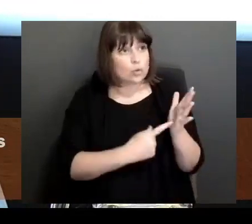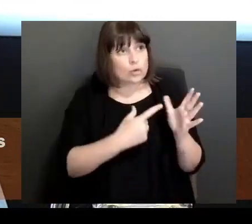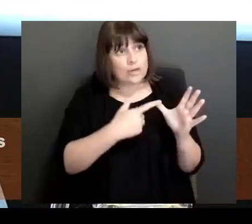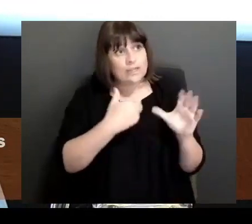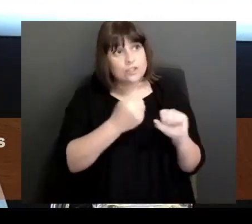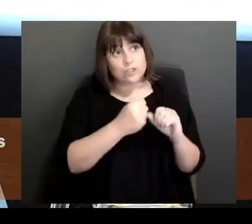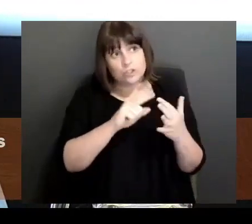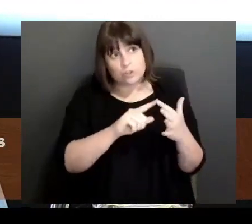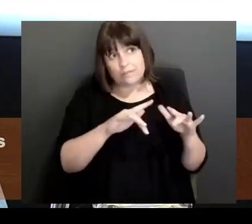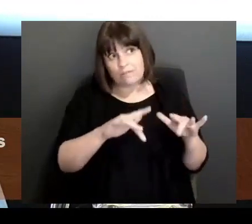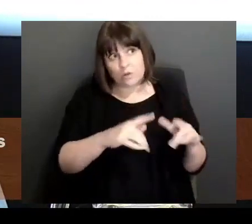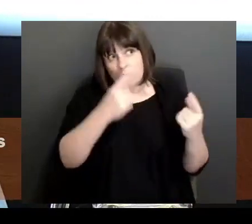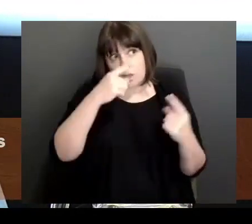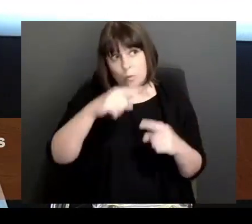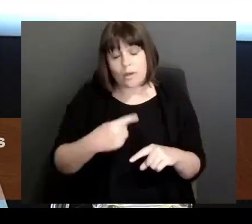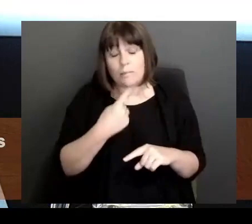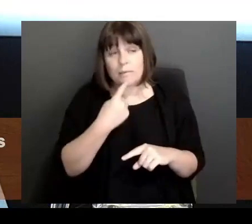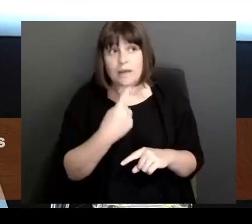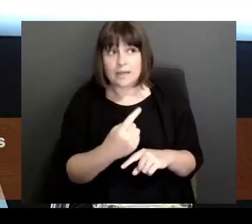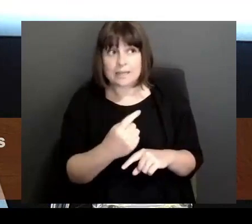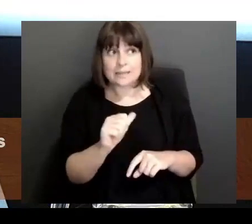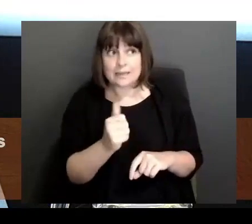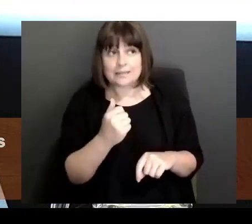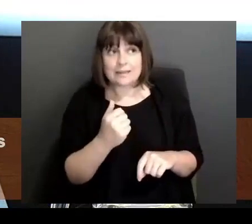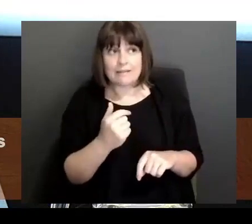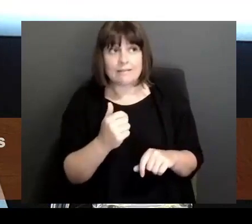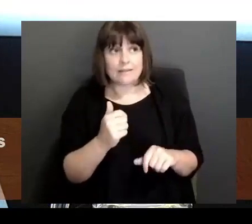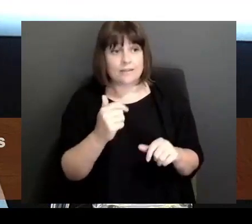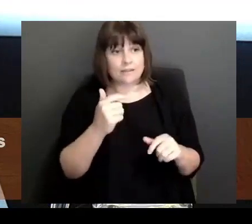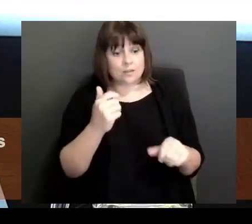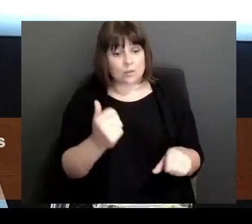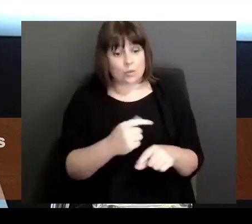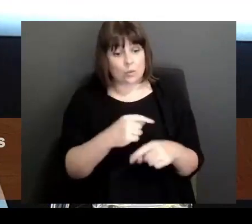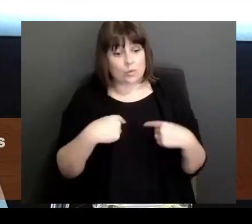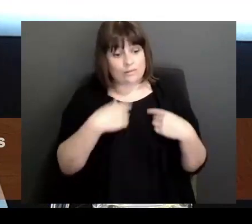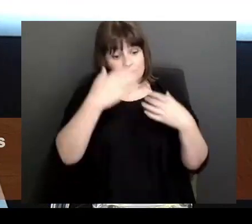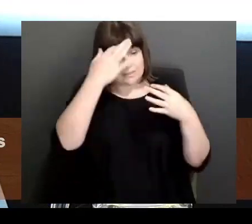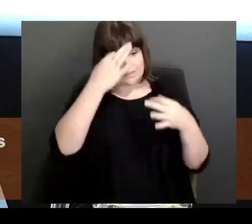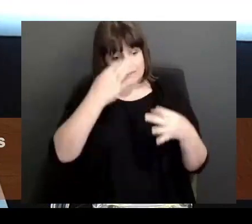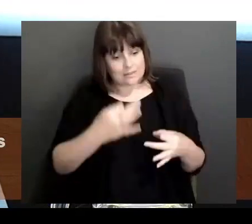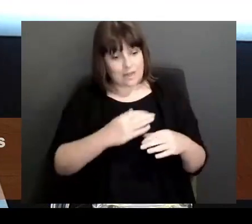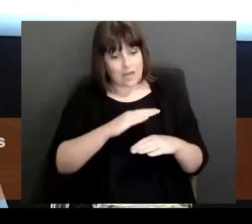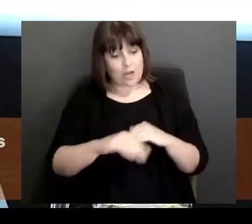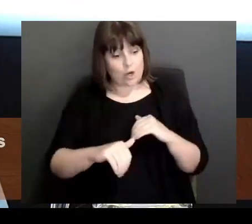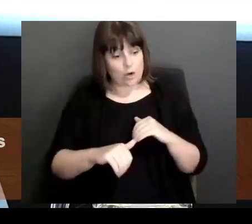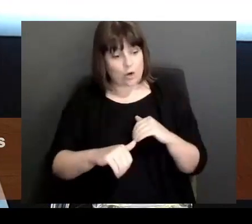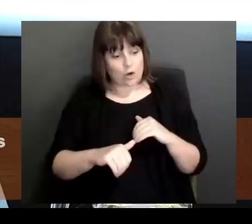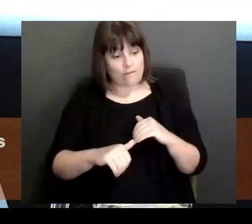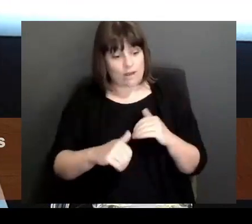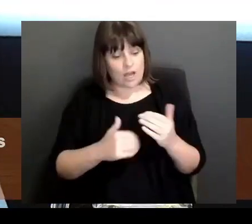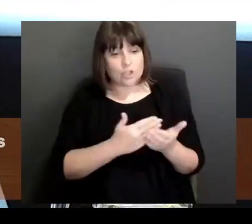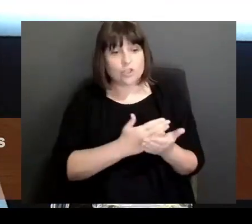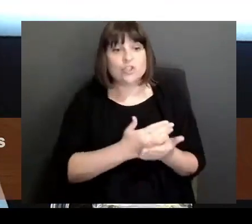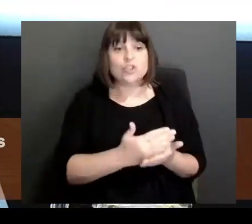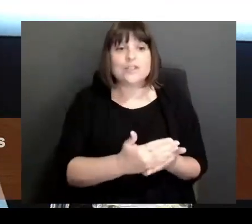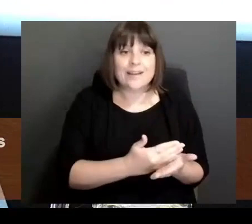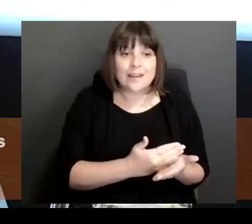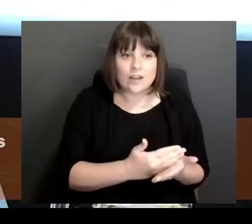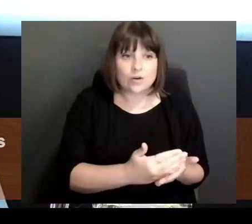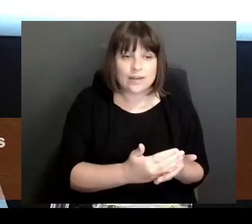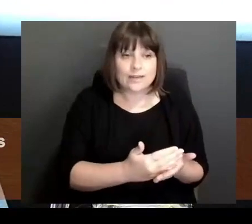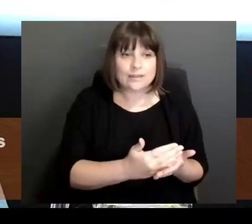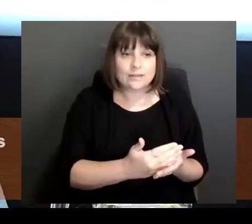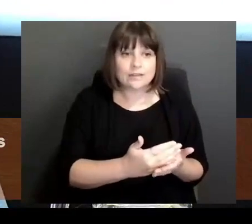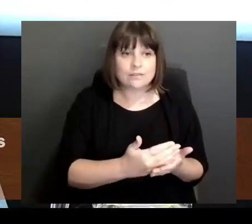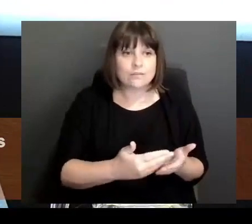about, have made decisions around the concepts of community benefit sharing to be associated with those